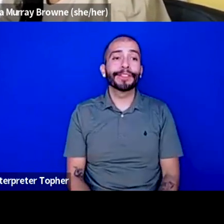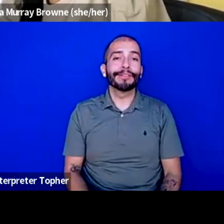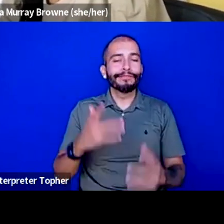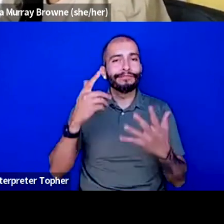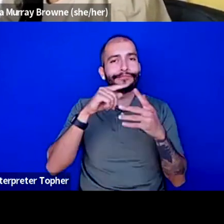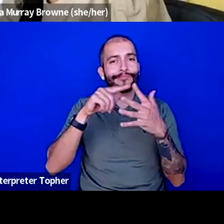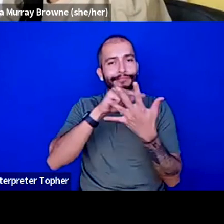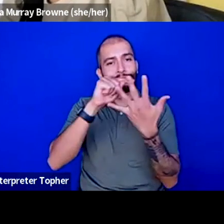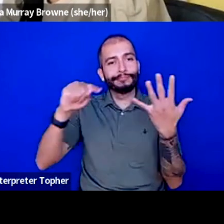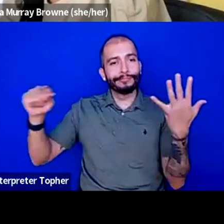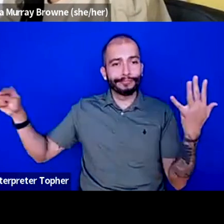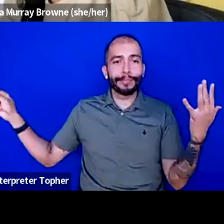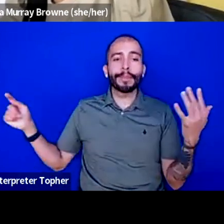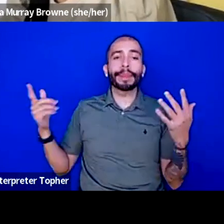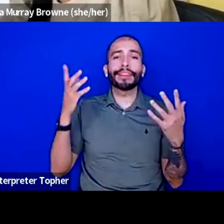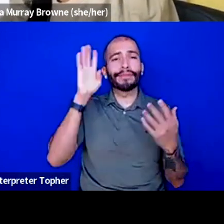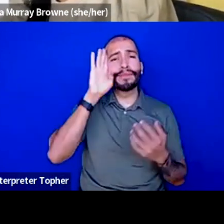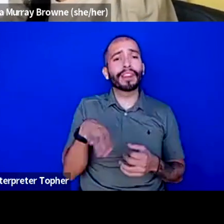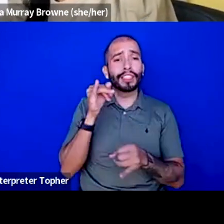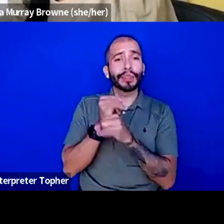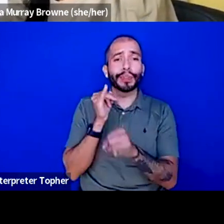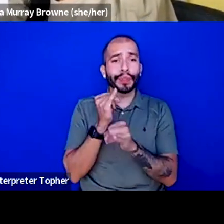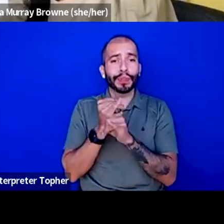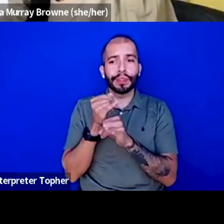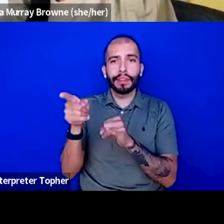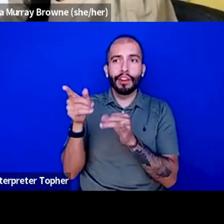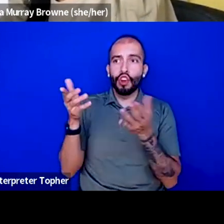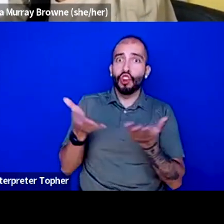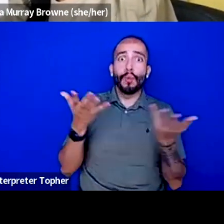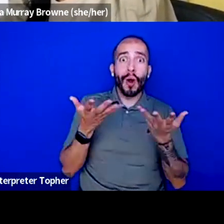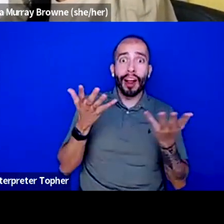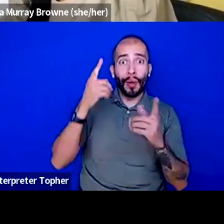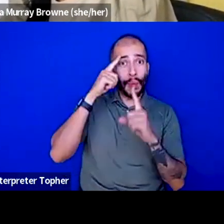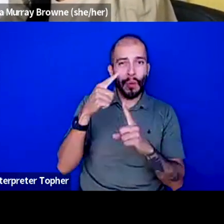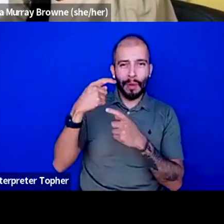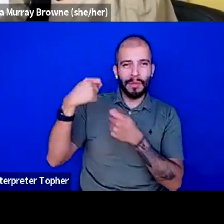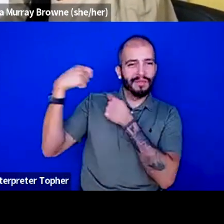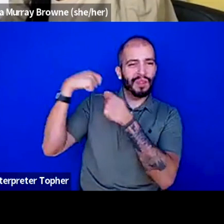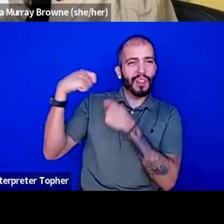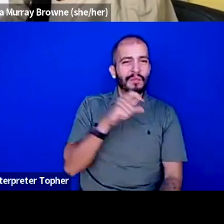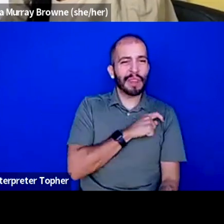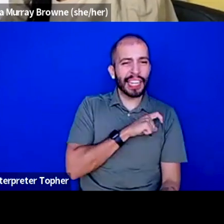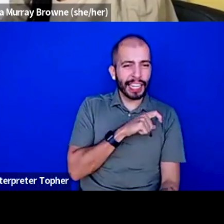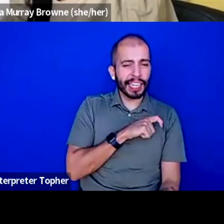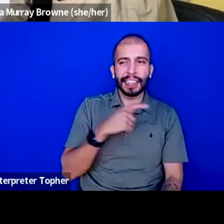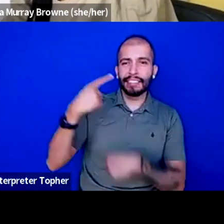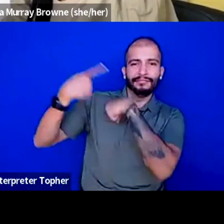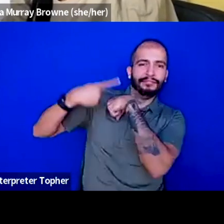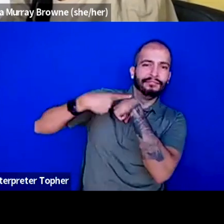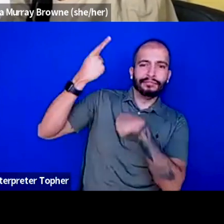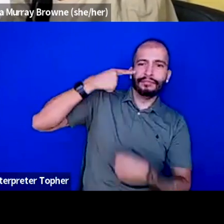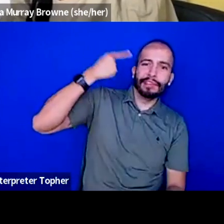police, to discipline, and to have people act and respond in spaces, places, and ways that